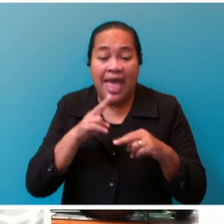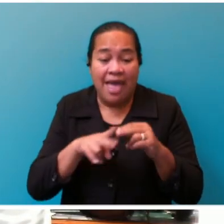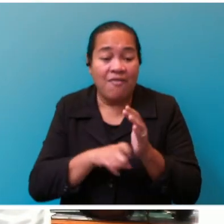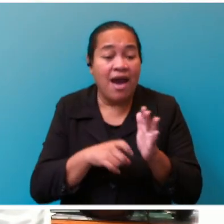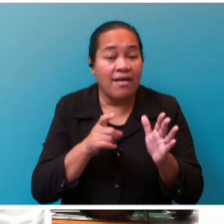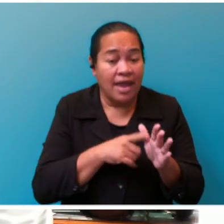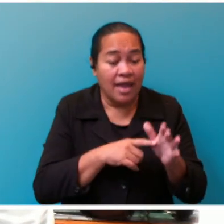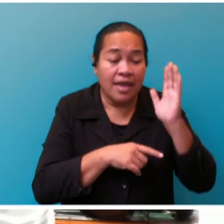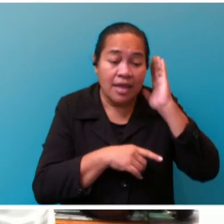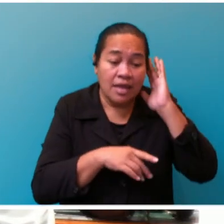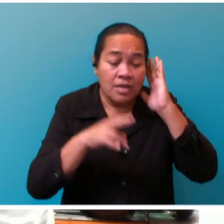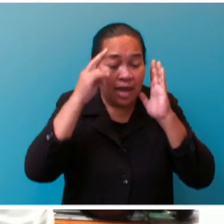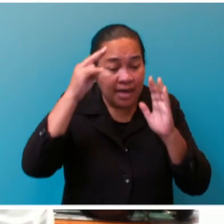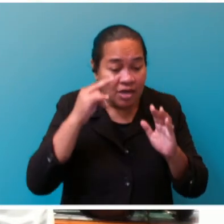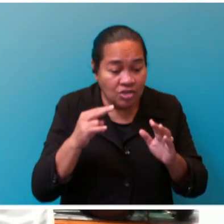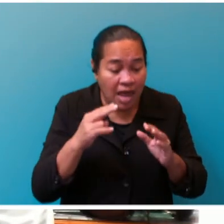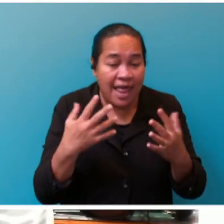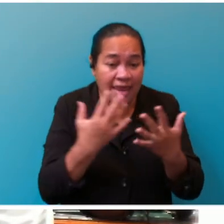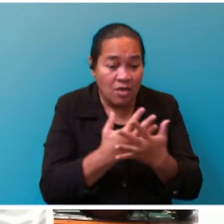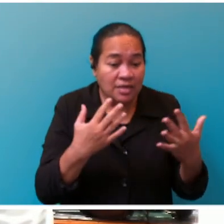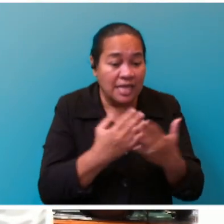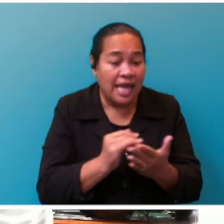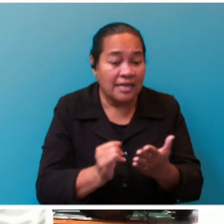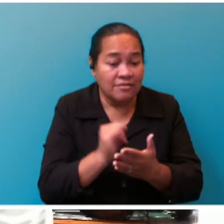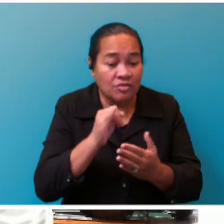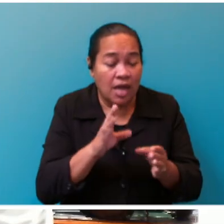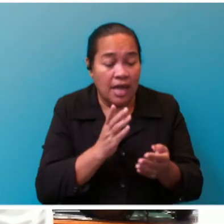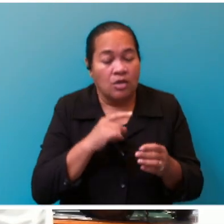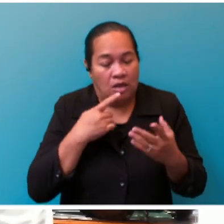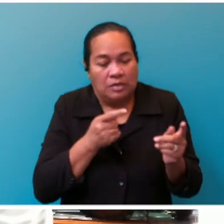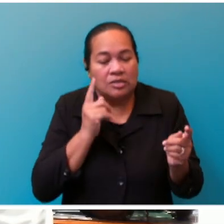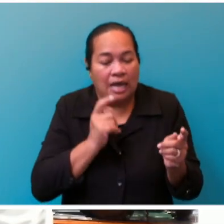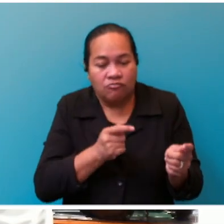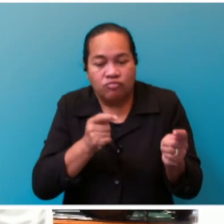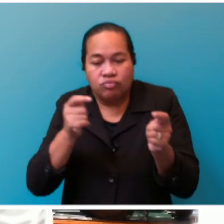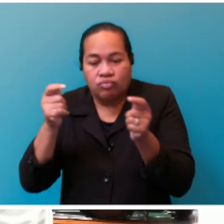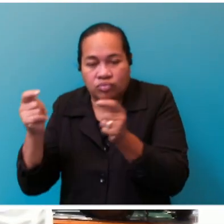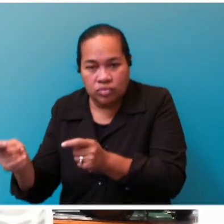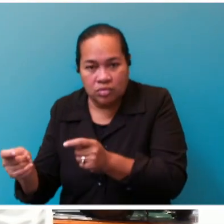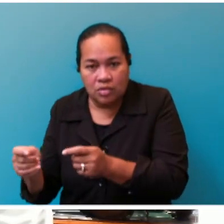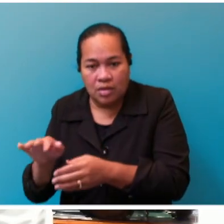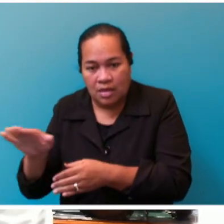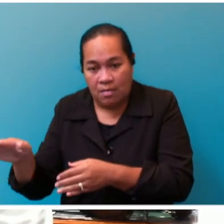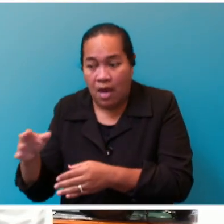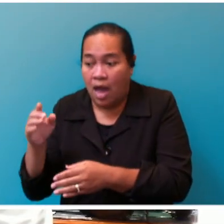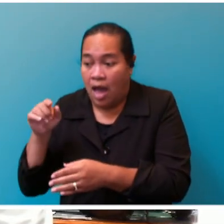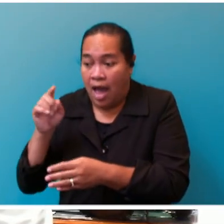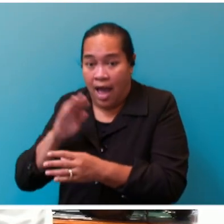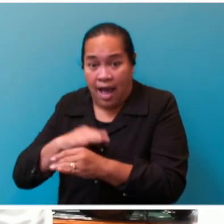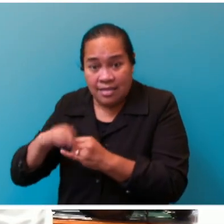networks, institutional capacity. During the transition, FRA retains oversight until the PWD